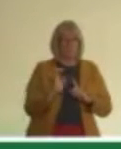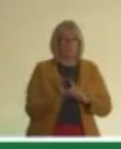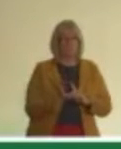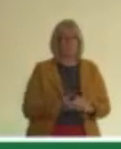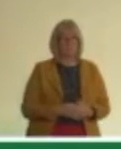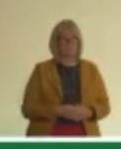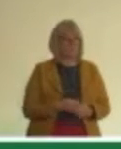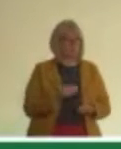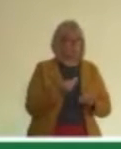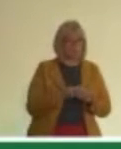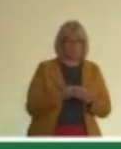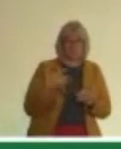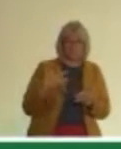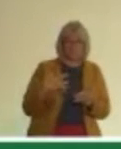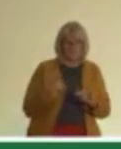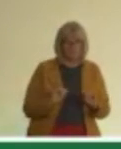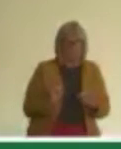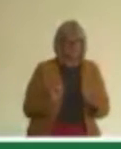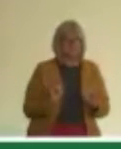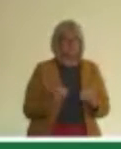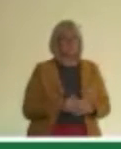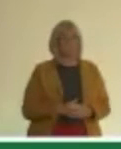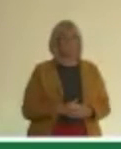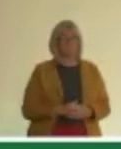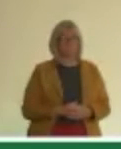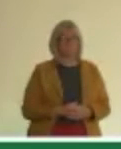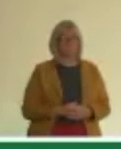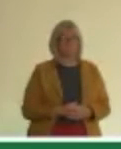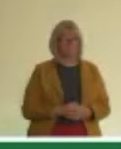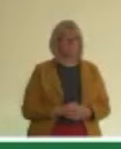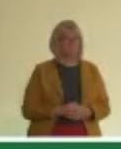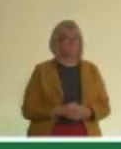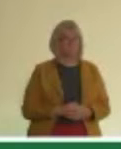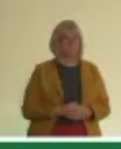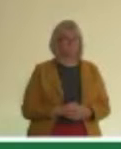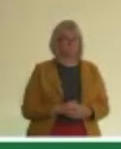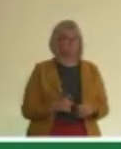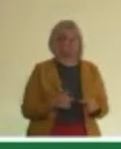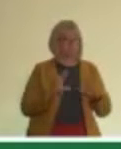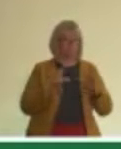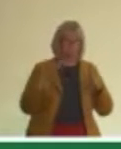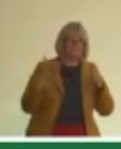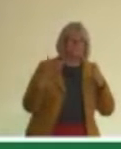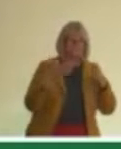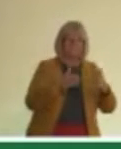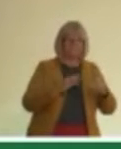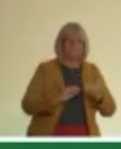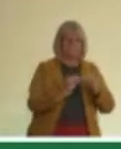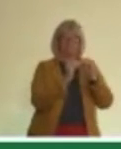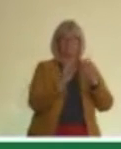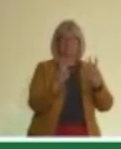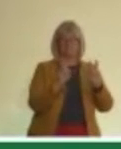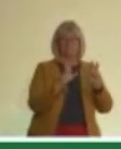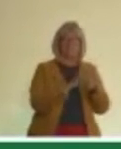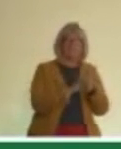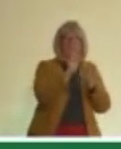living crisis, the climate crisis, etc., they've focused on manufacturing so-called culture wars. They've been